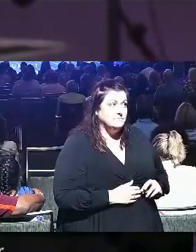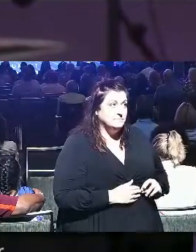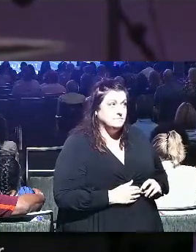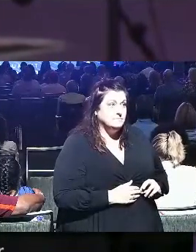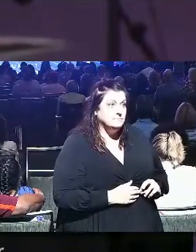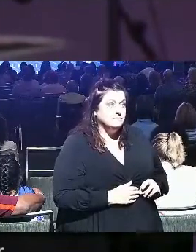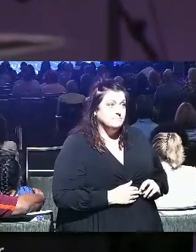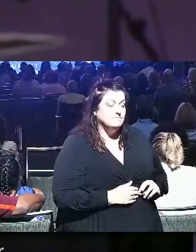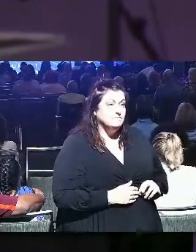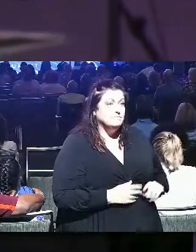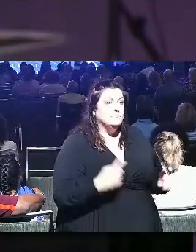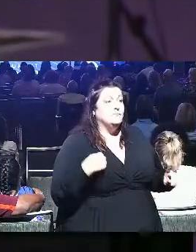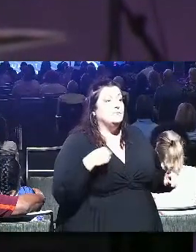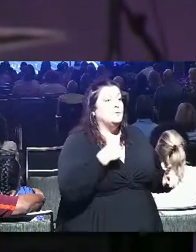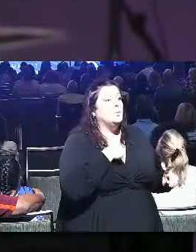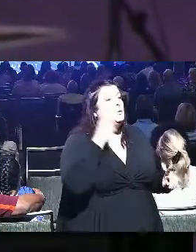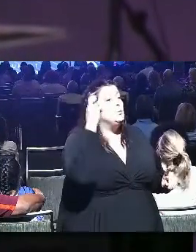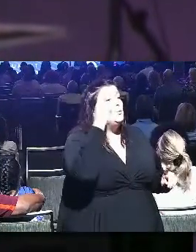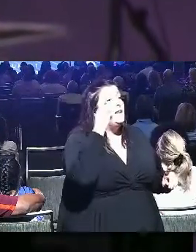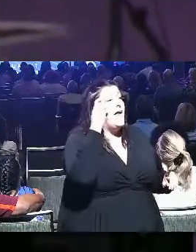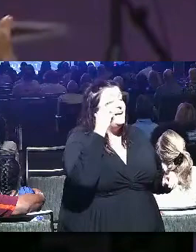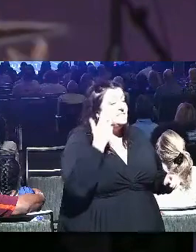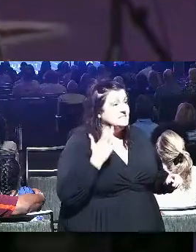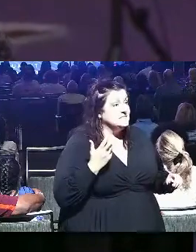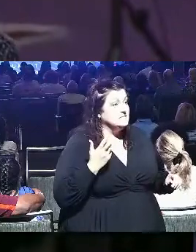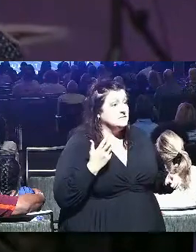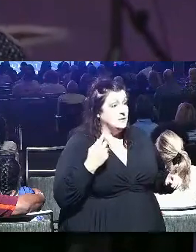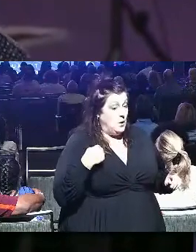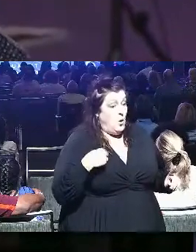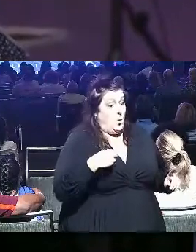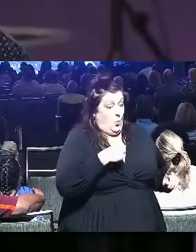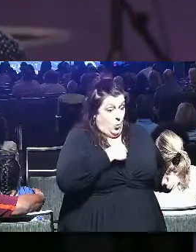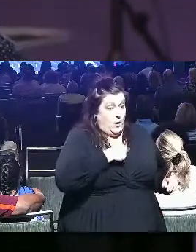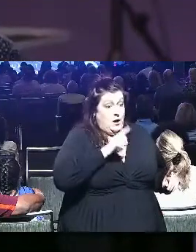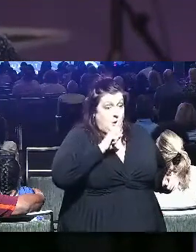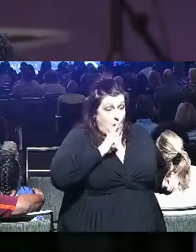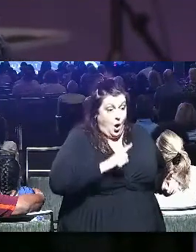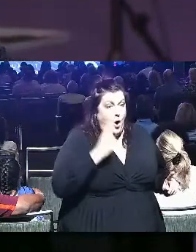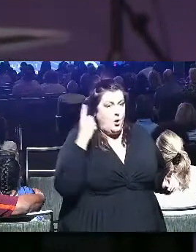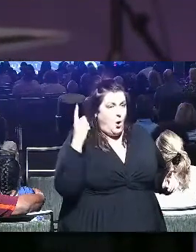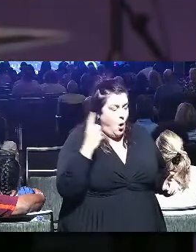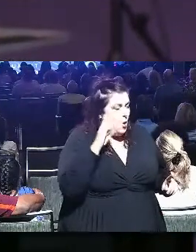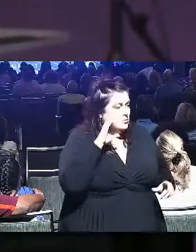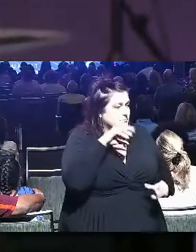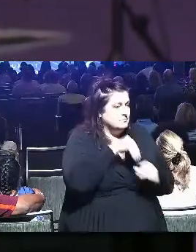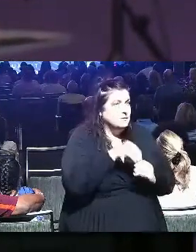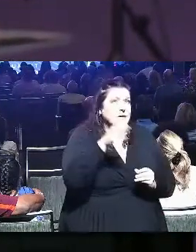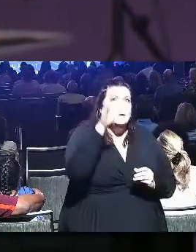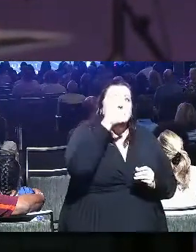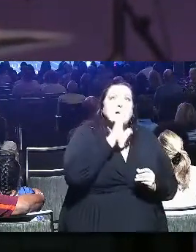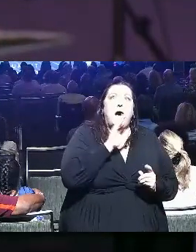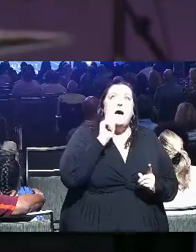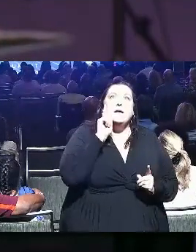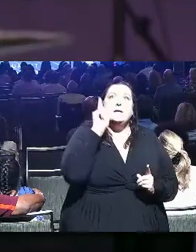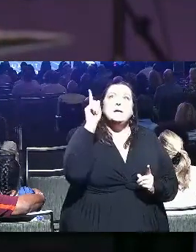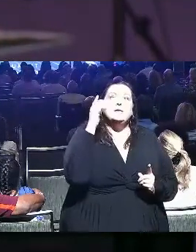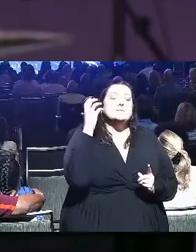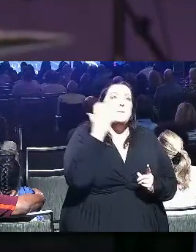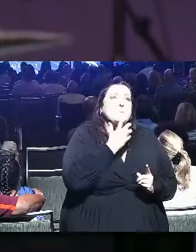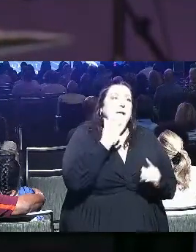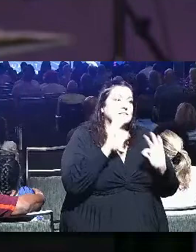And we realized that we are and always will be a part of God's amazing